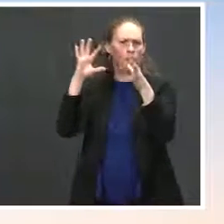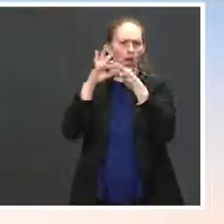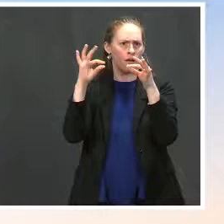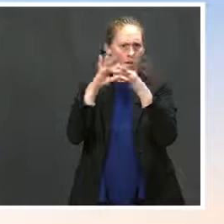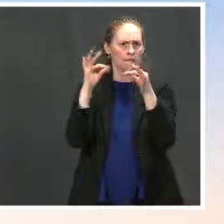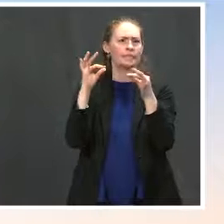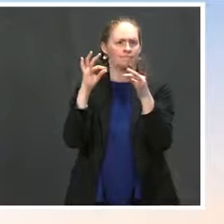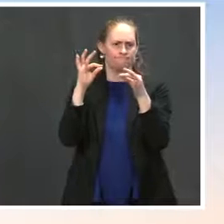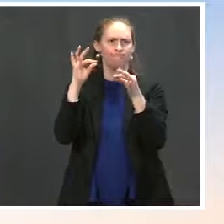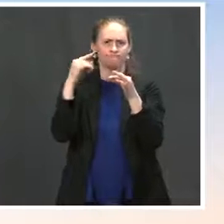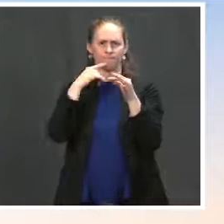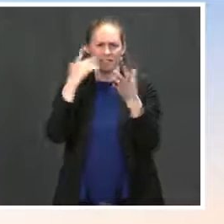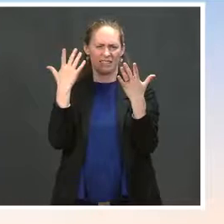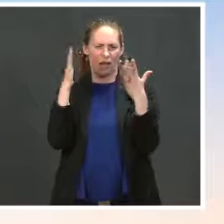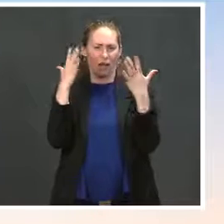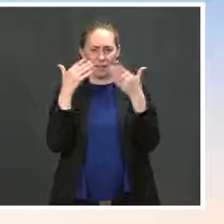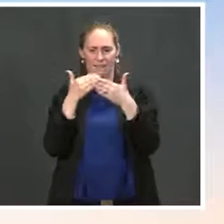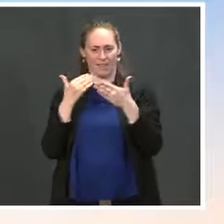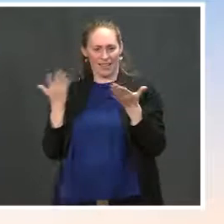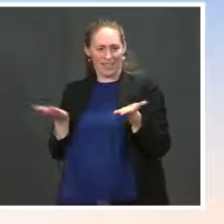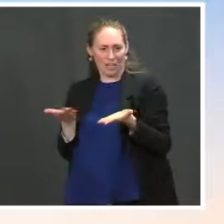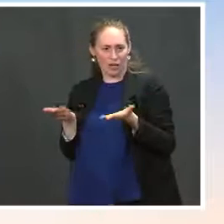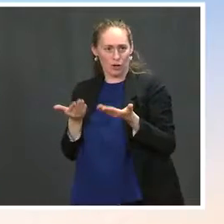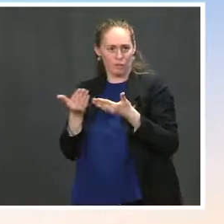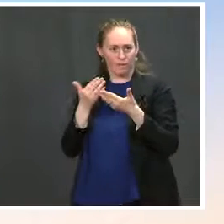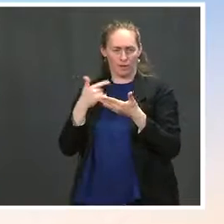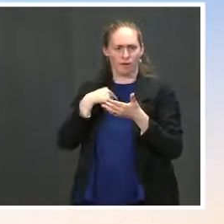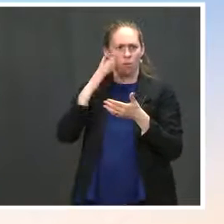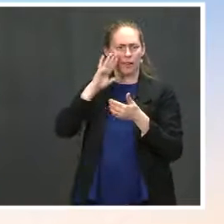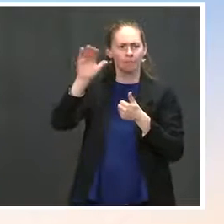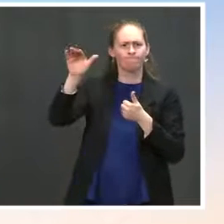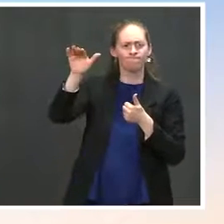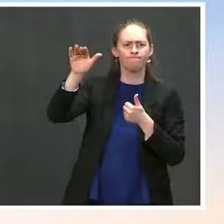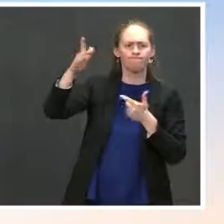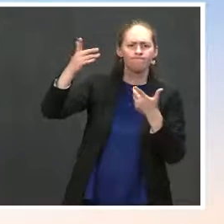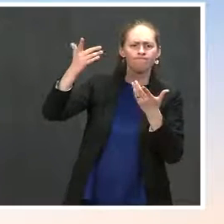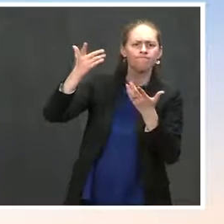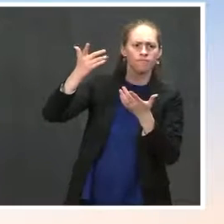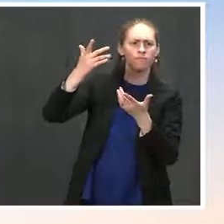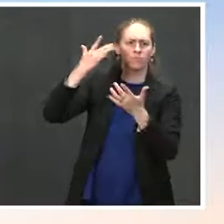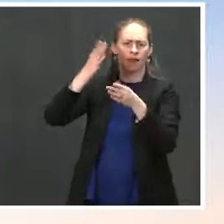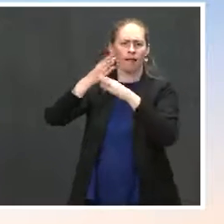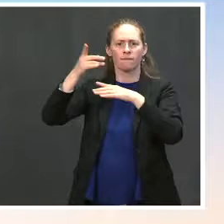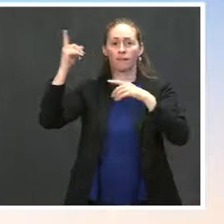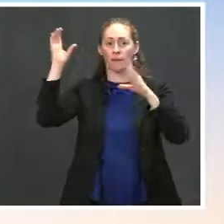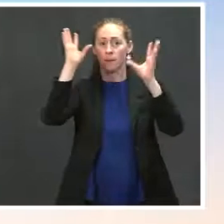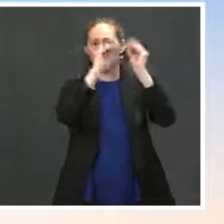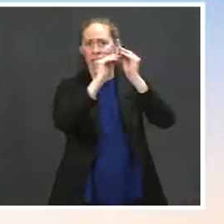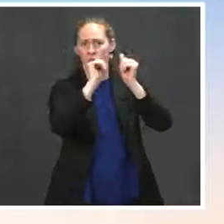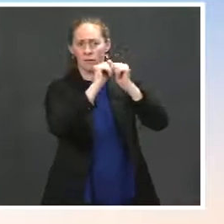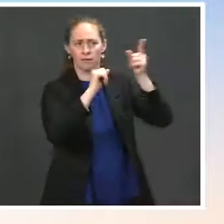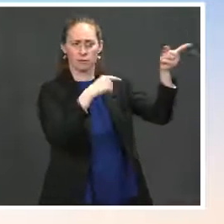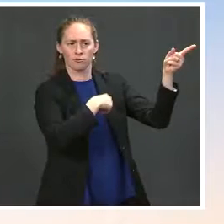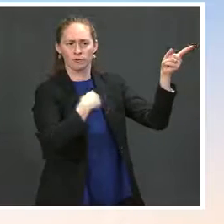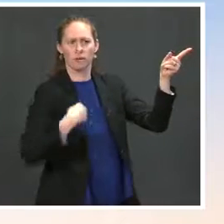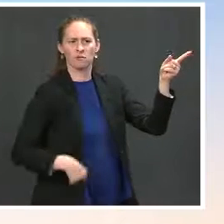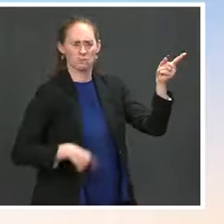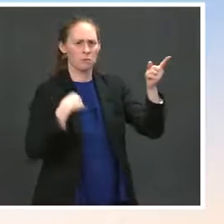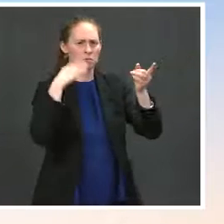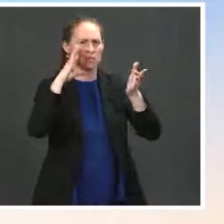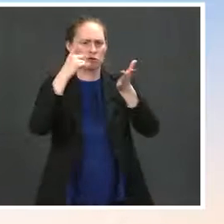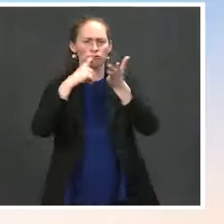right before we came out here. We'll have follow-up questions after President Xi's remarks this morning, or follow-up